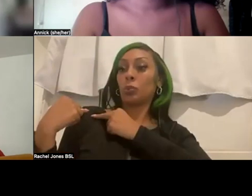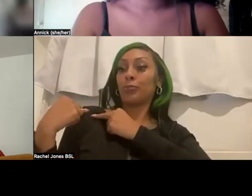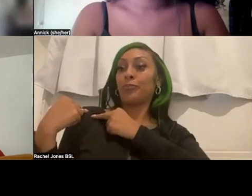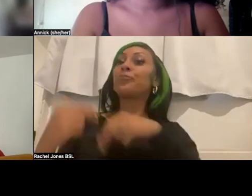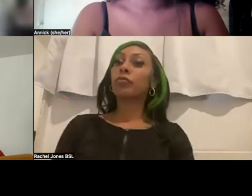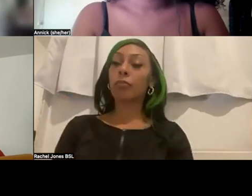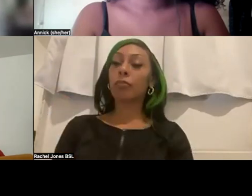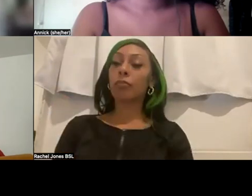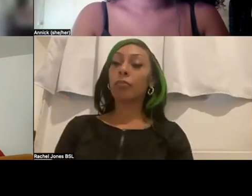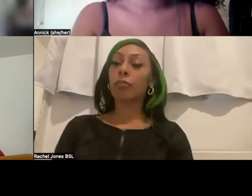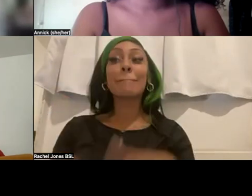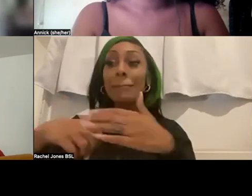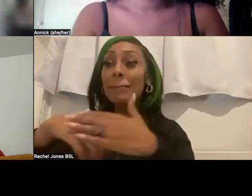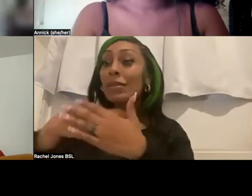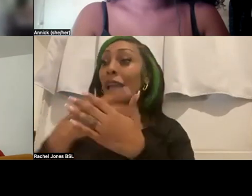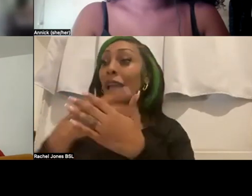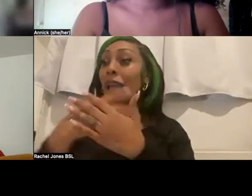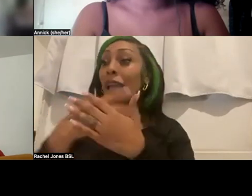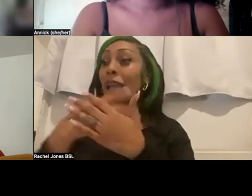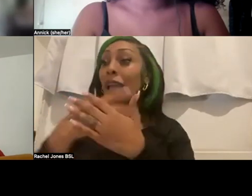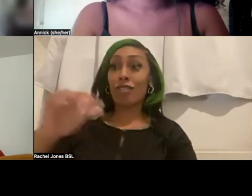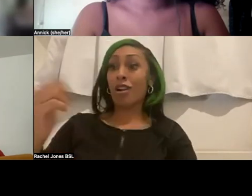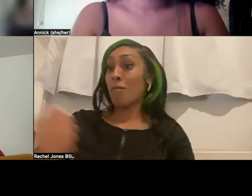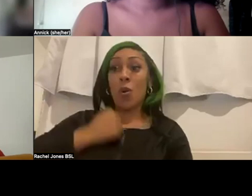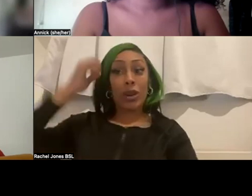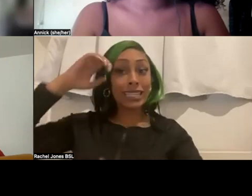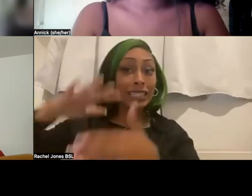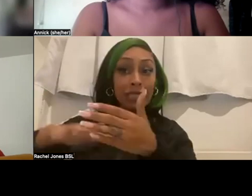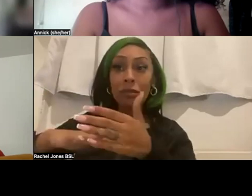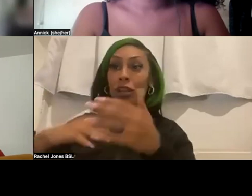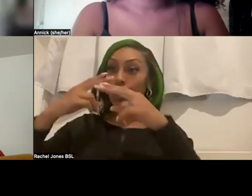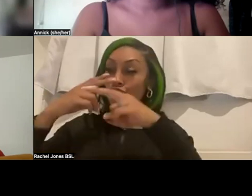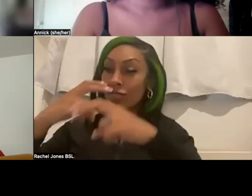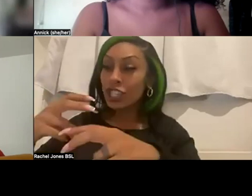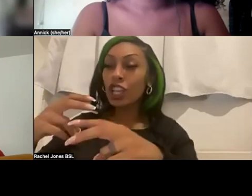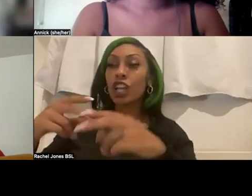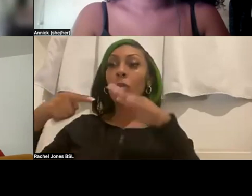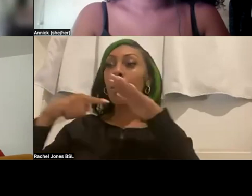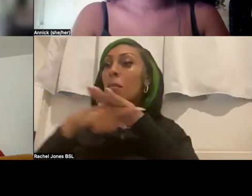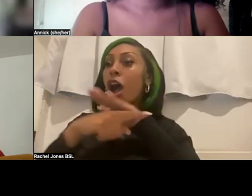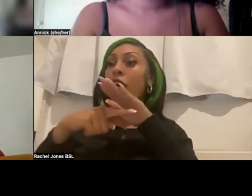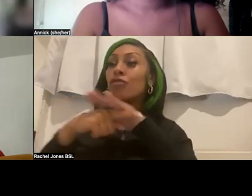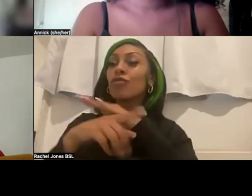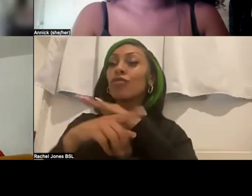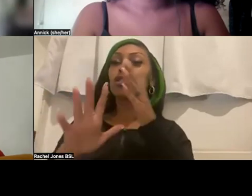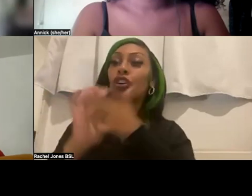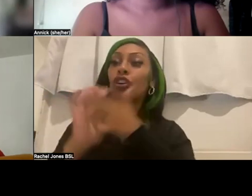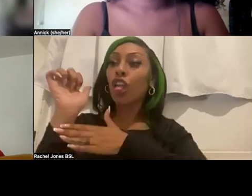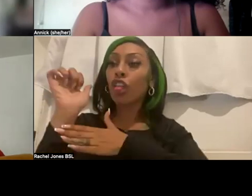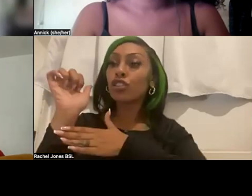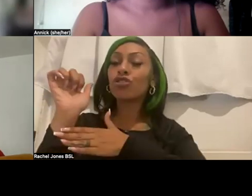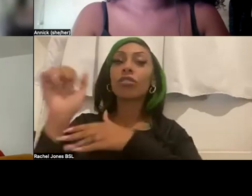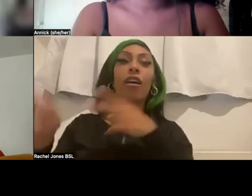emerges from some of our own experiences undertaking research with migrants and culture, and the drive to center